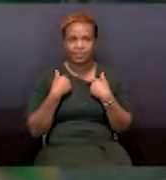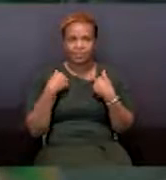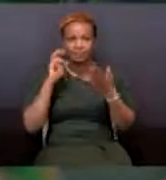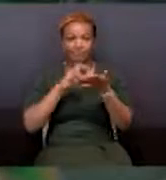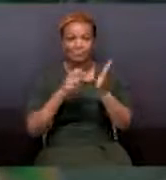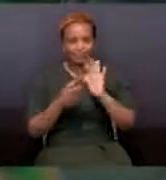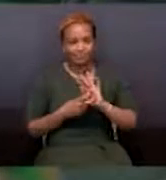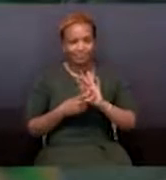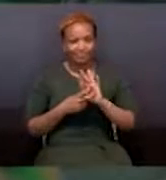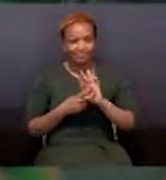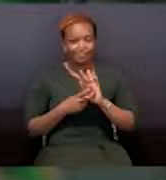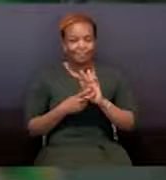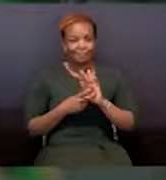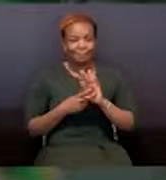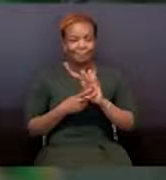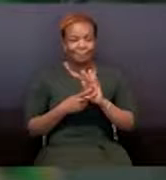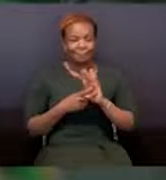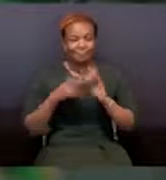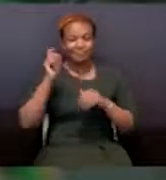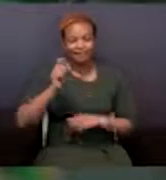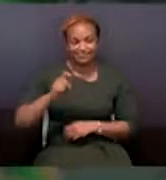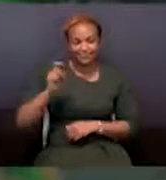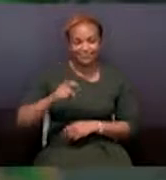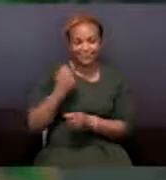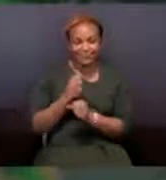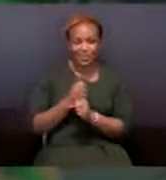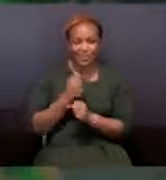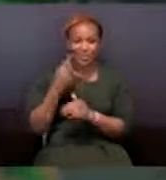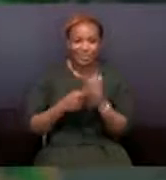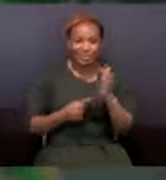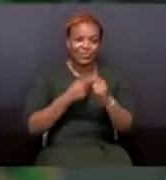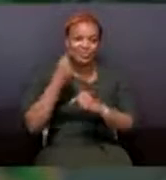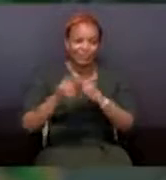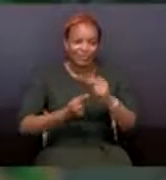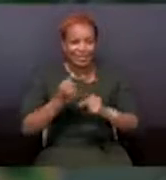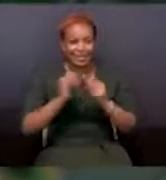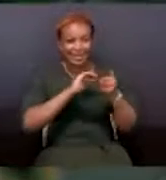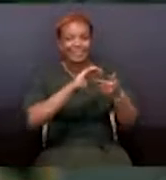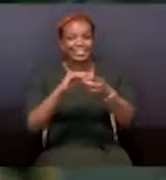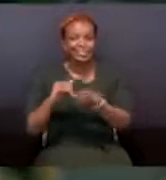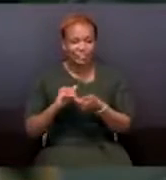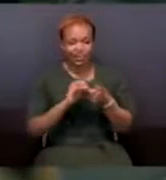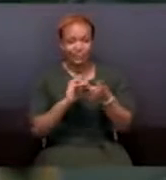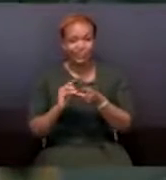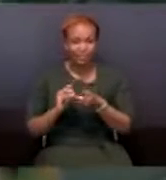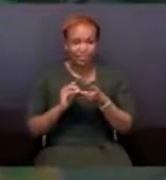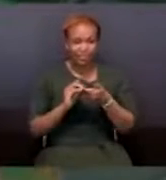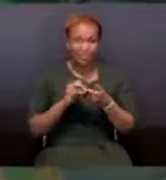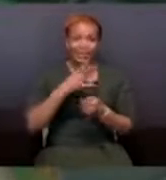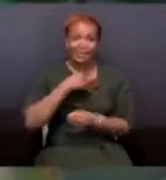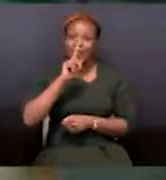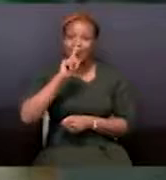big, the stage is large. All we need to do is continuously engage, and I'm sure